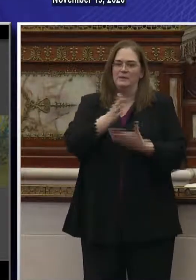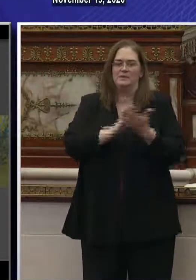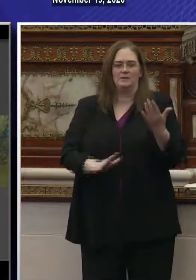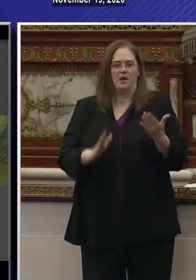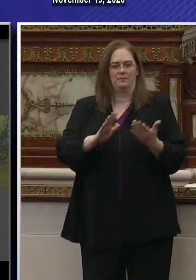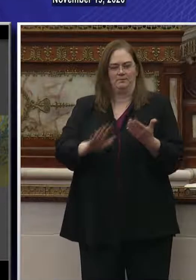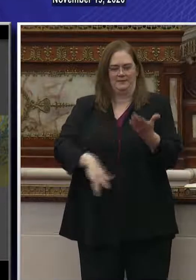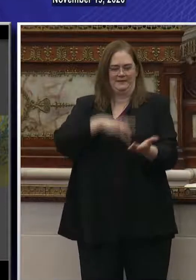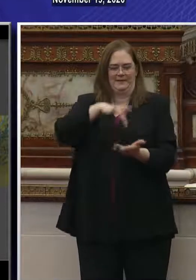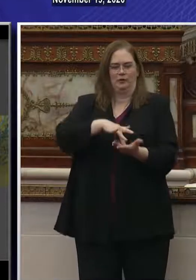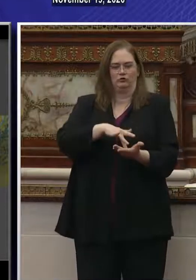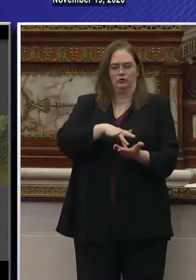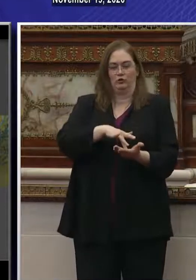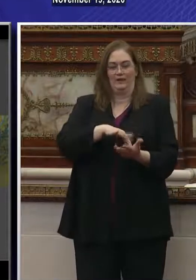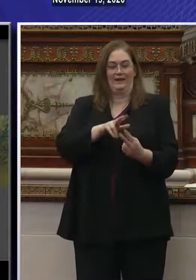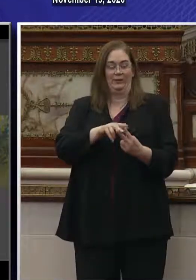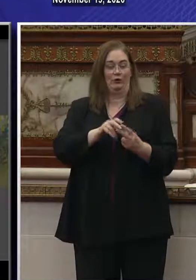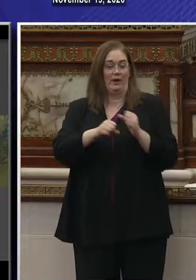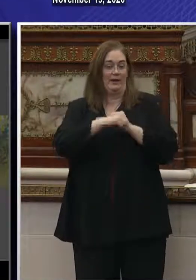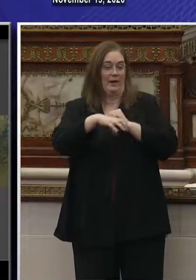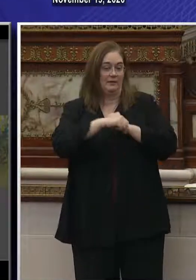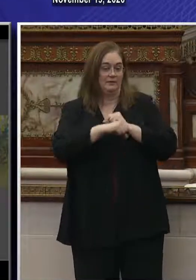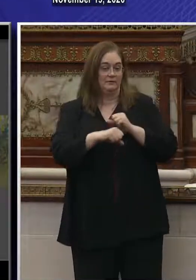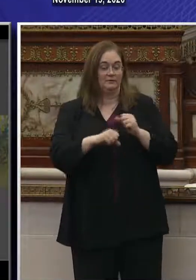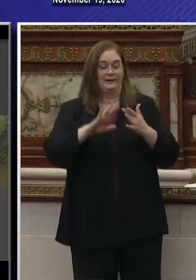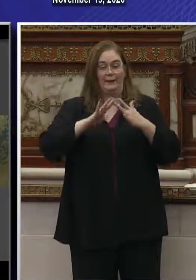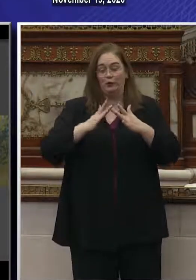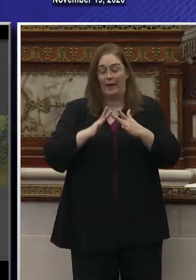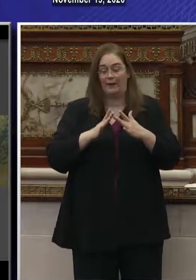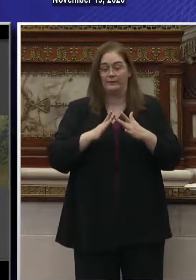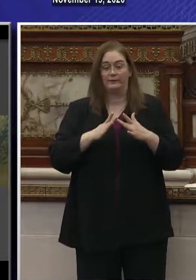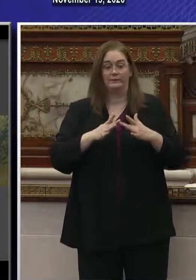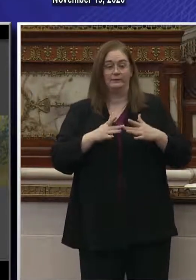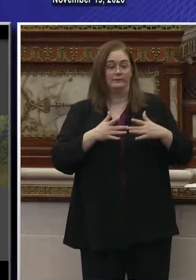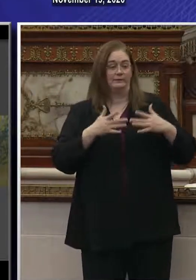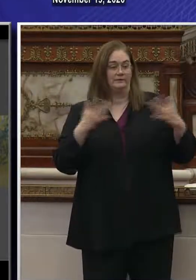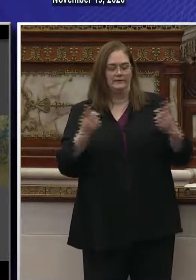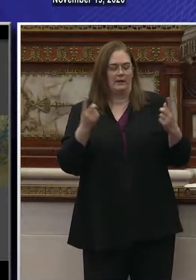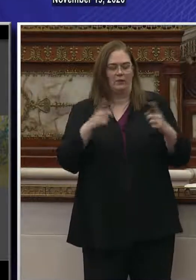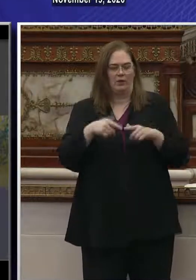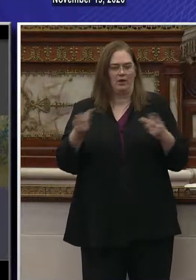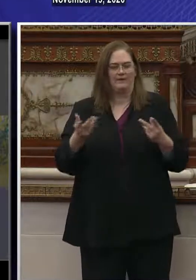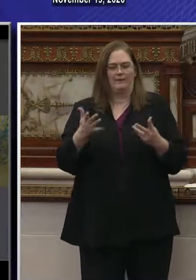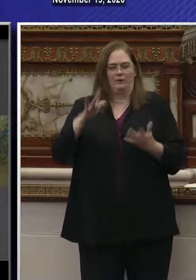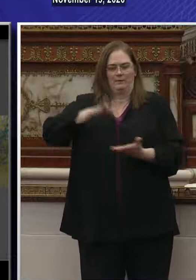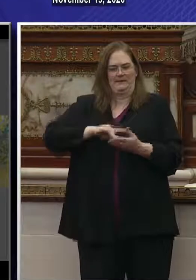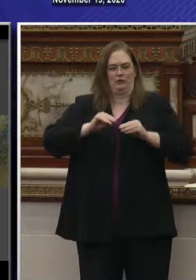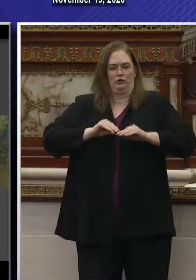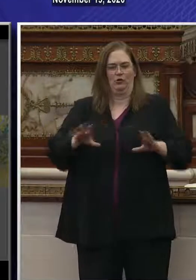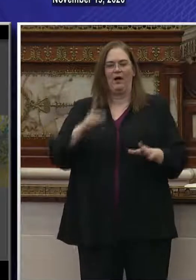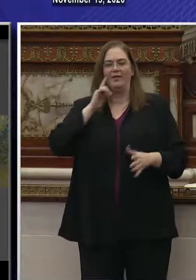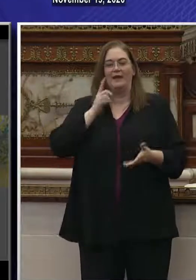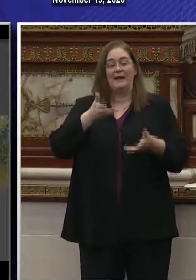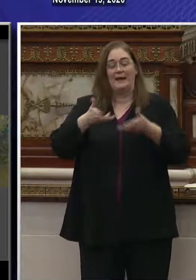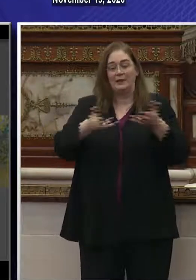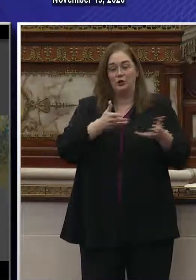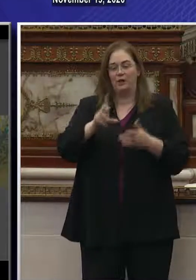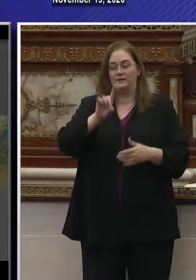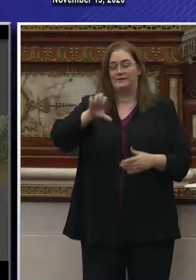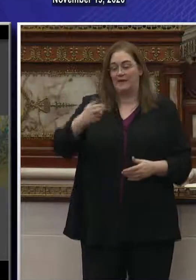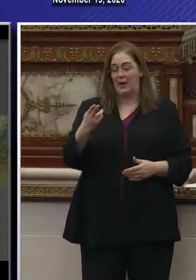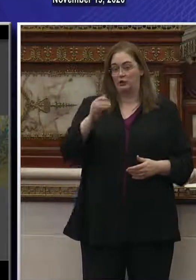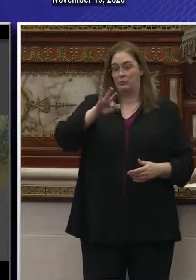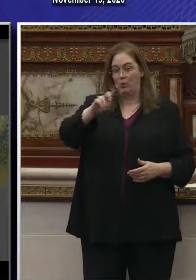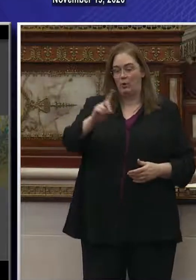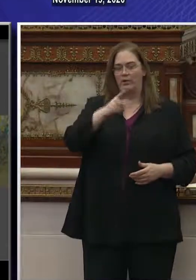some central either ad campaign, internet campaigns, other sorts of things. I think an interactive dashboard that the